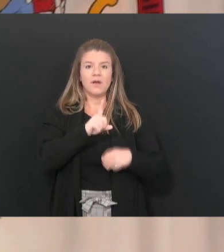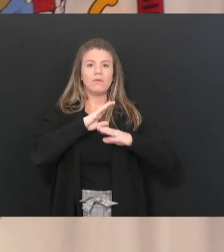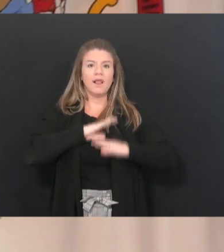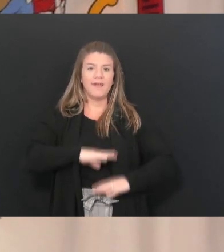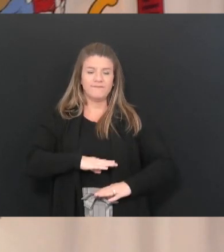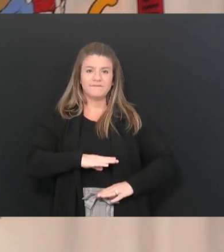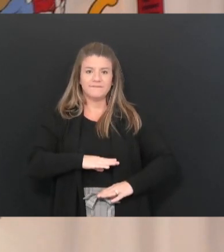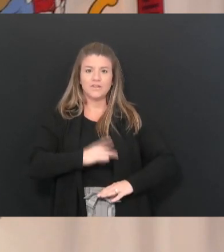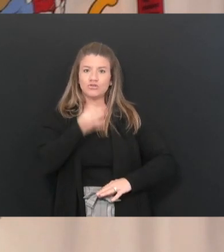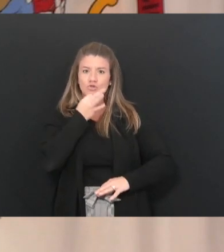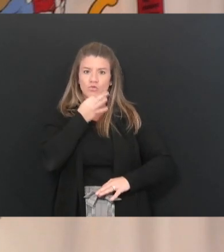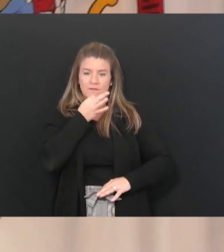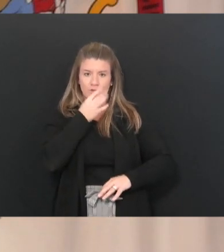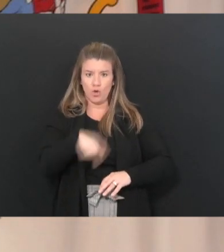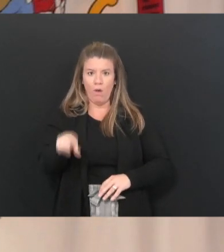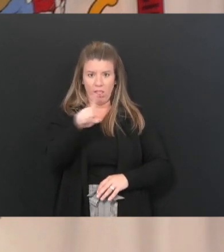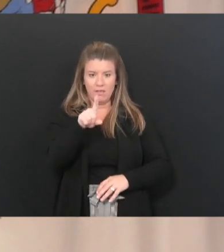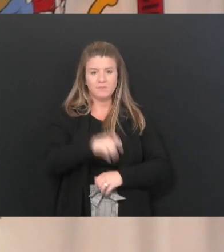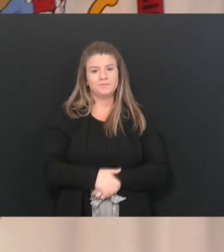coming. Now,